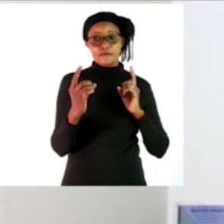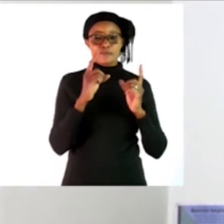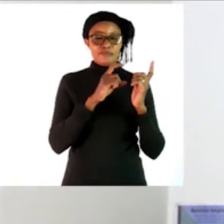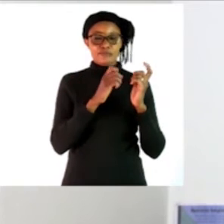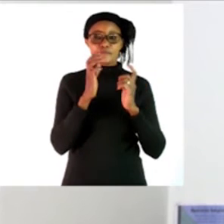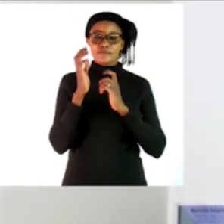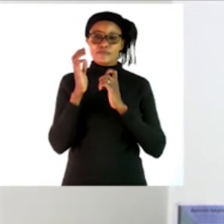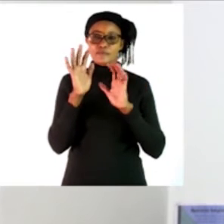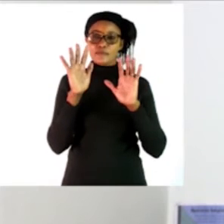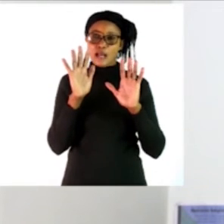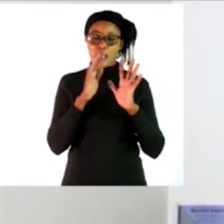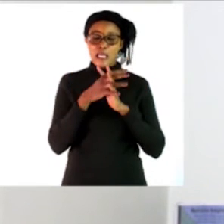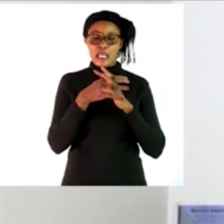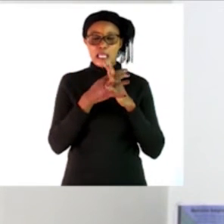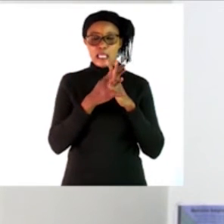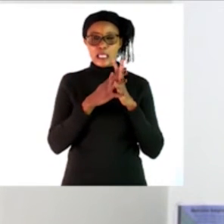sanitizing of hands,